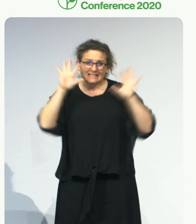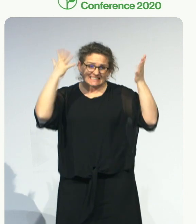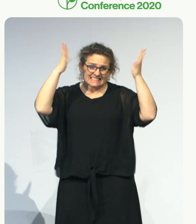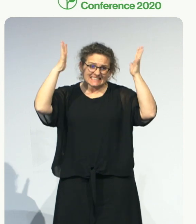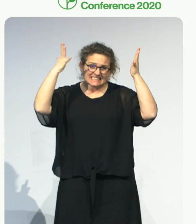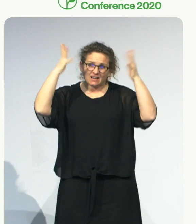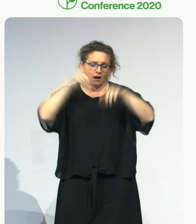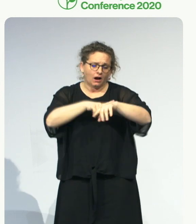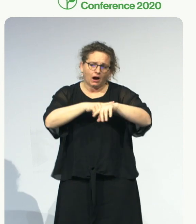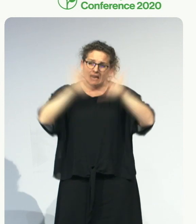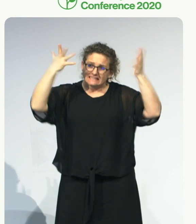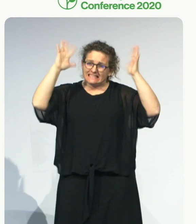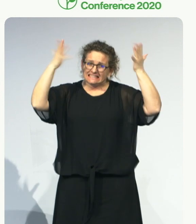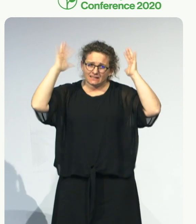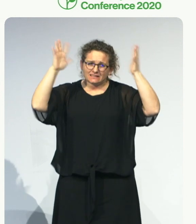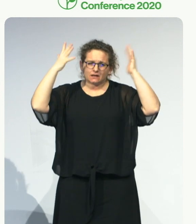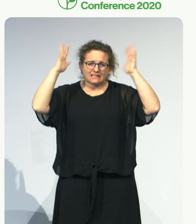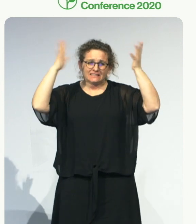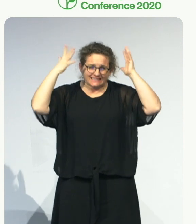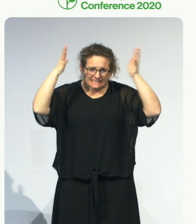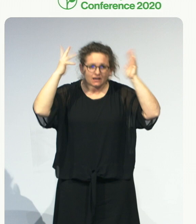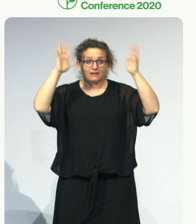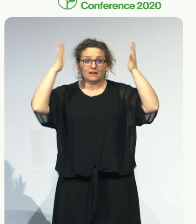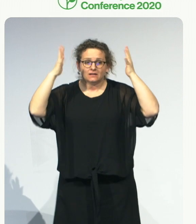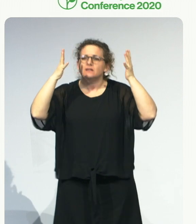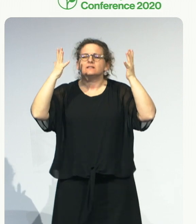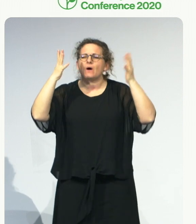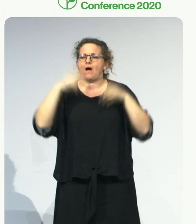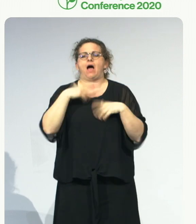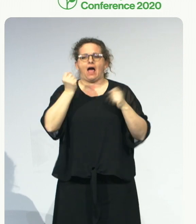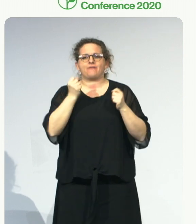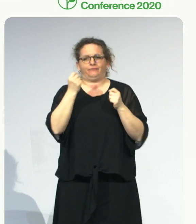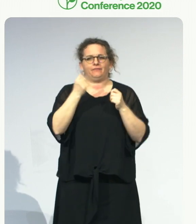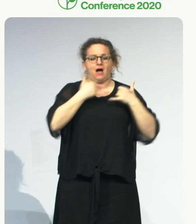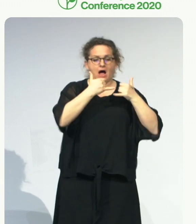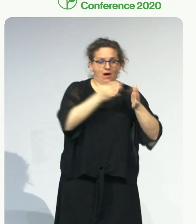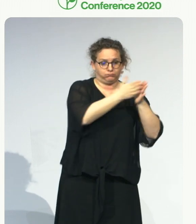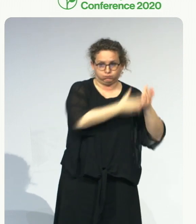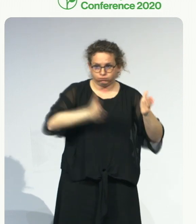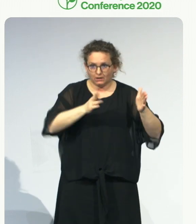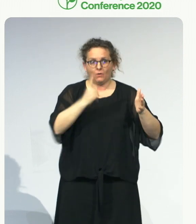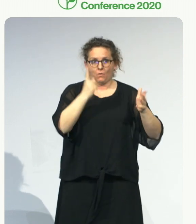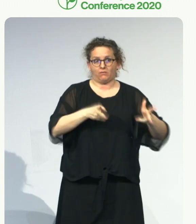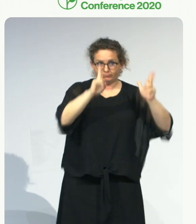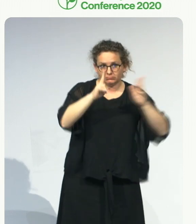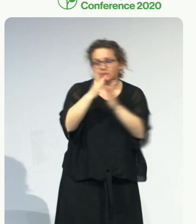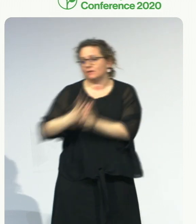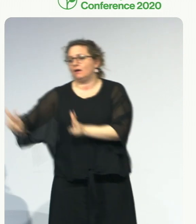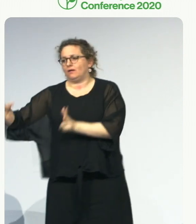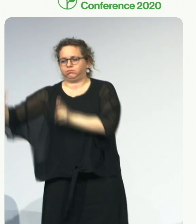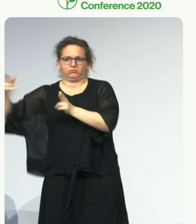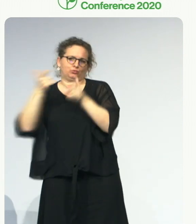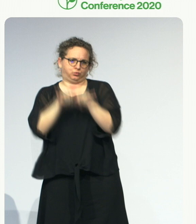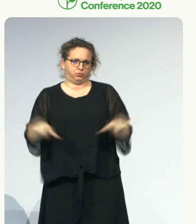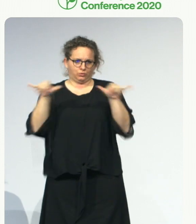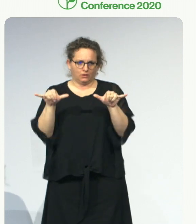huge clap at the end of each of the 3 rounds of awardees. Is everybody happy with that? Now, if you want to give a shriek out, please do. But I just